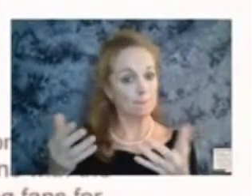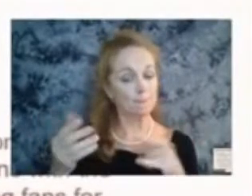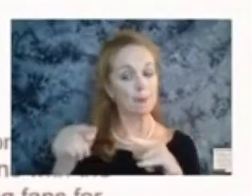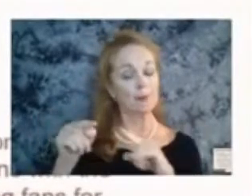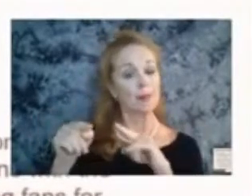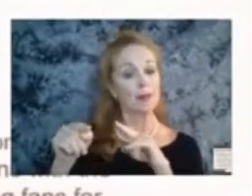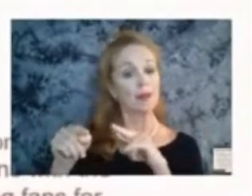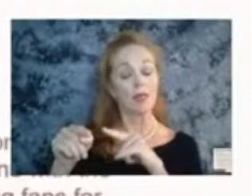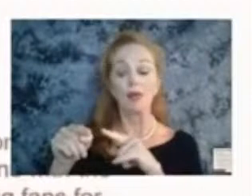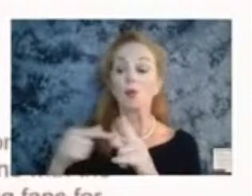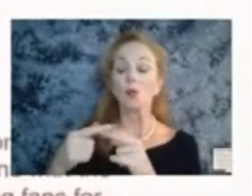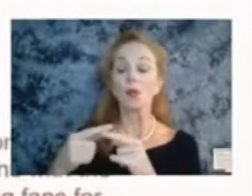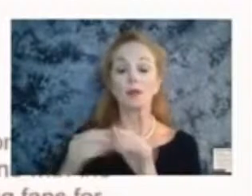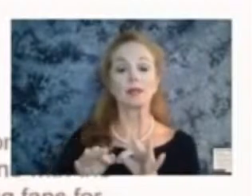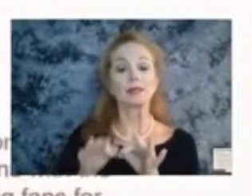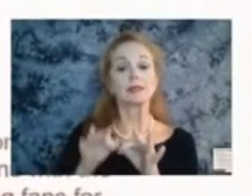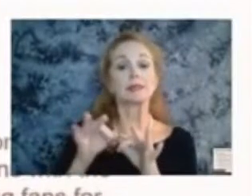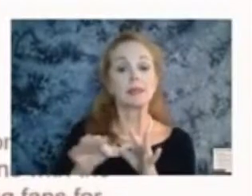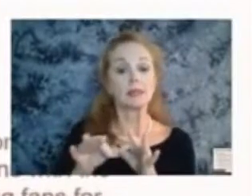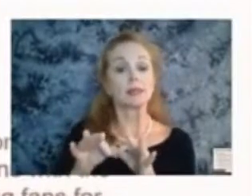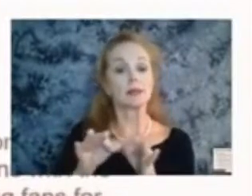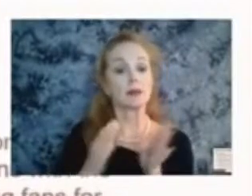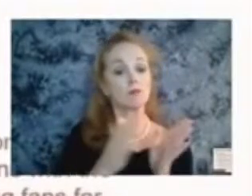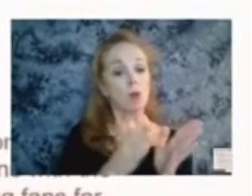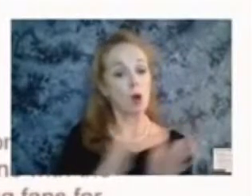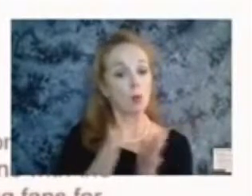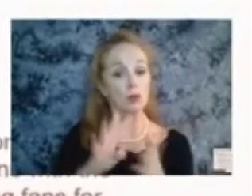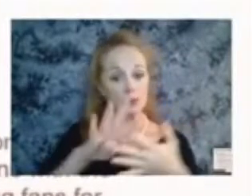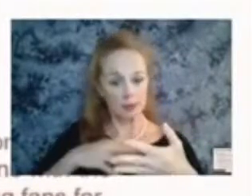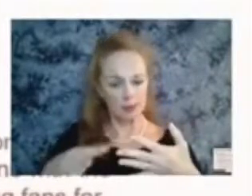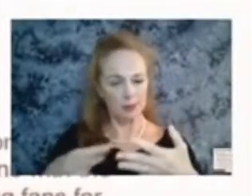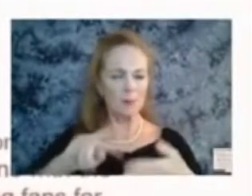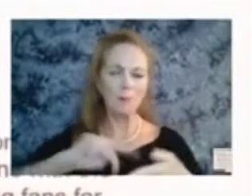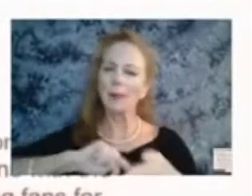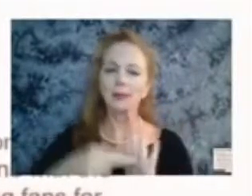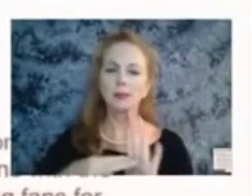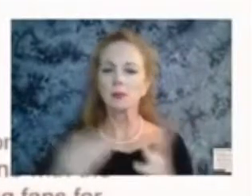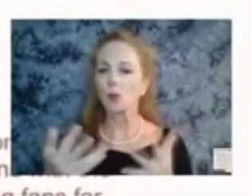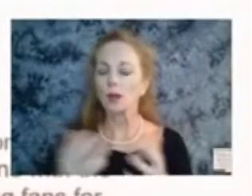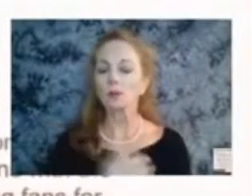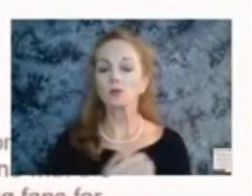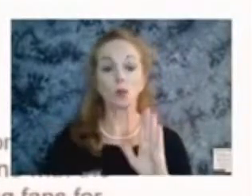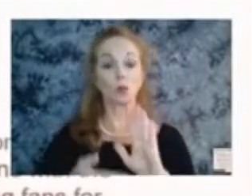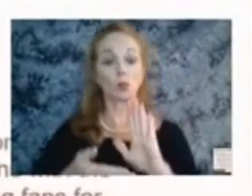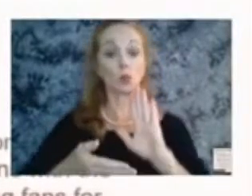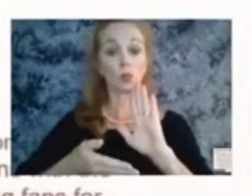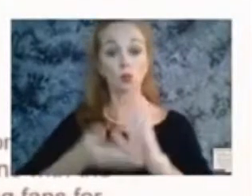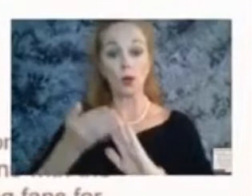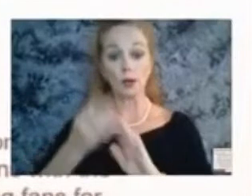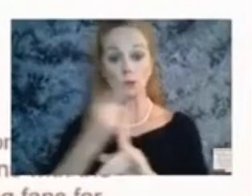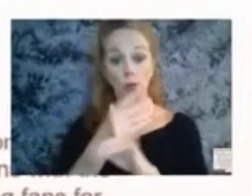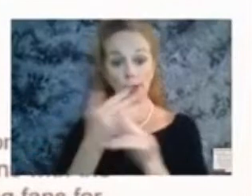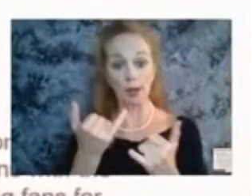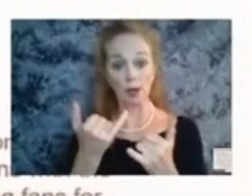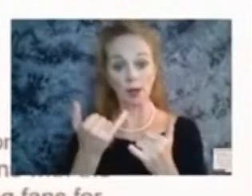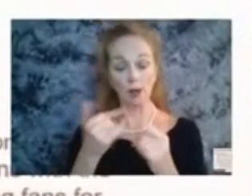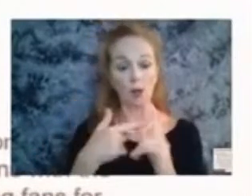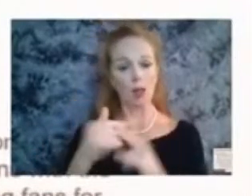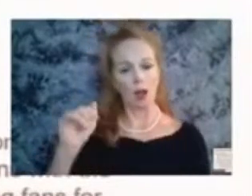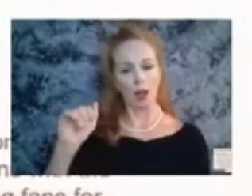our operation schedules for those. That is simply put, that means that we are running right now, we are running our air